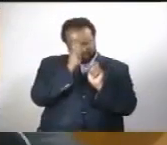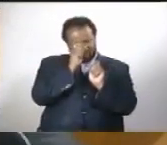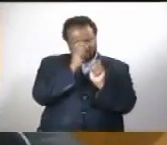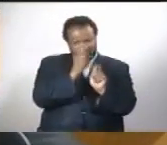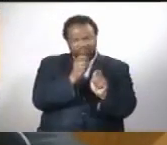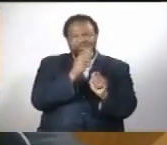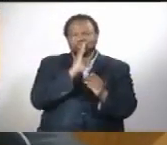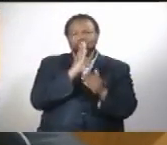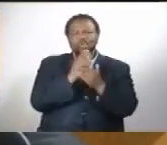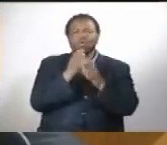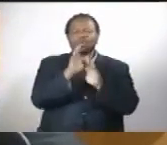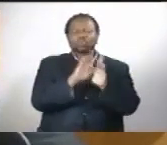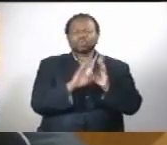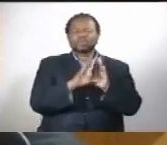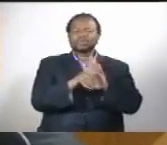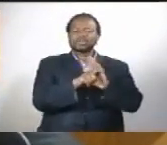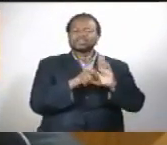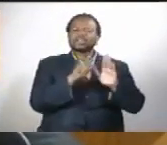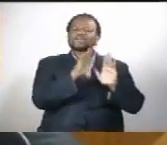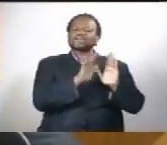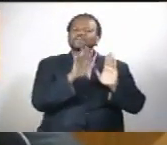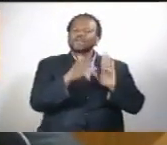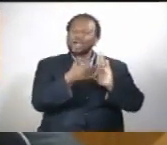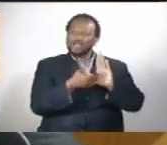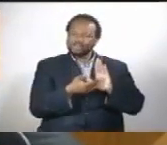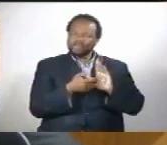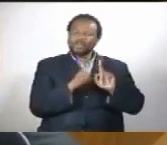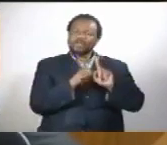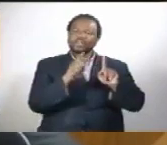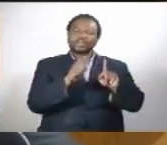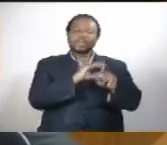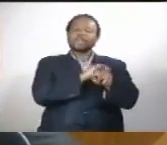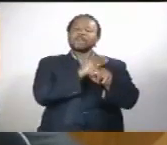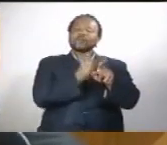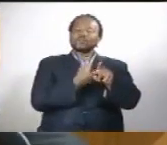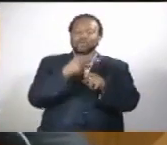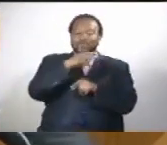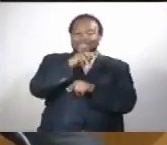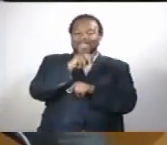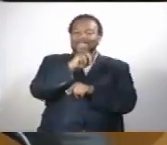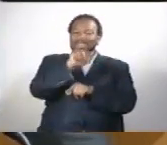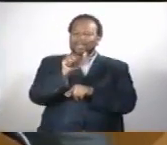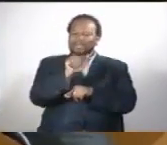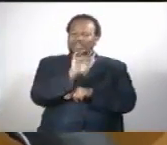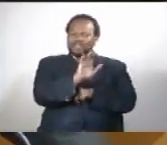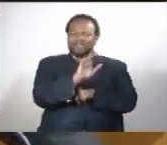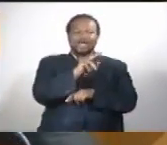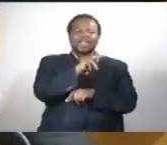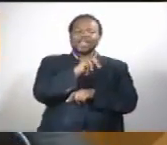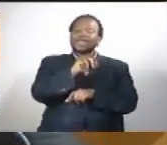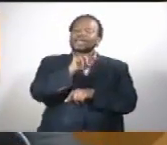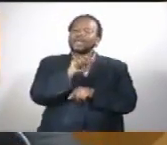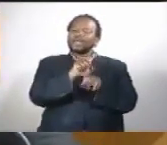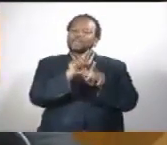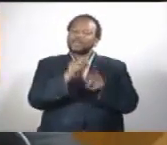Section 55 of the Constitution deals with the powers of the National Assembly. And it says the National Assembly must provide